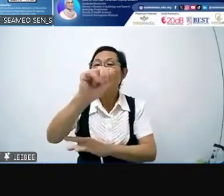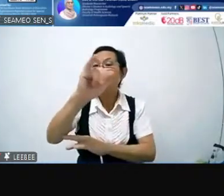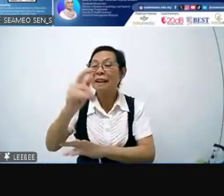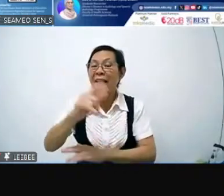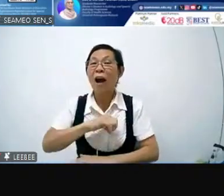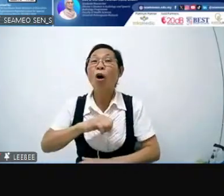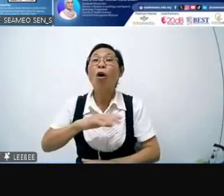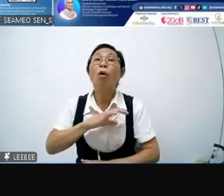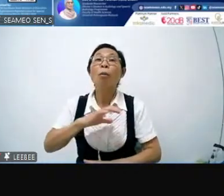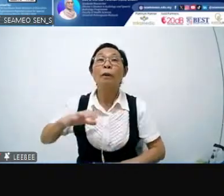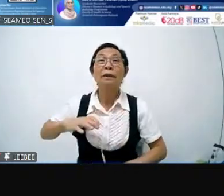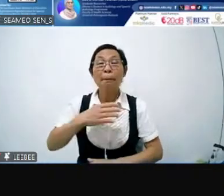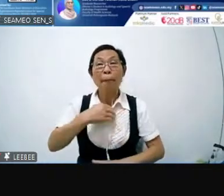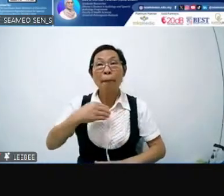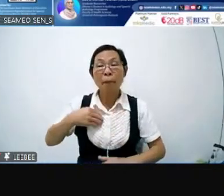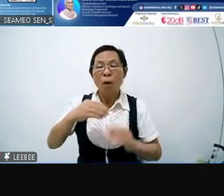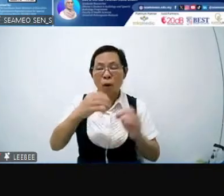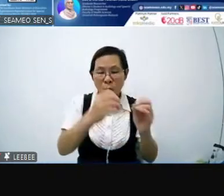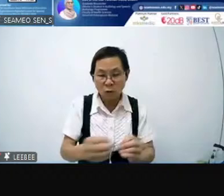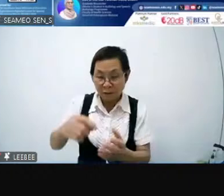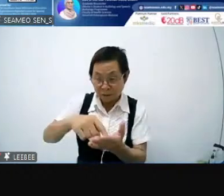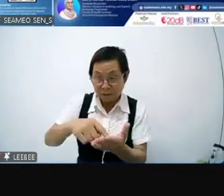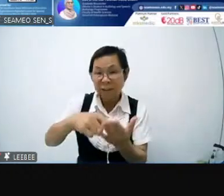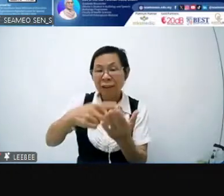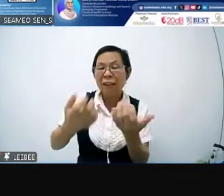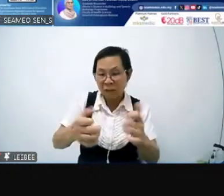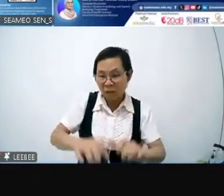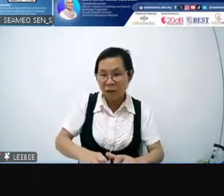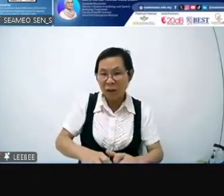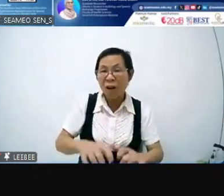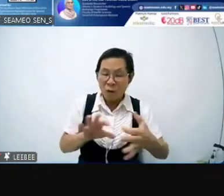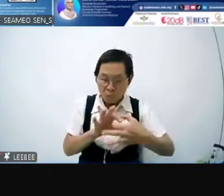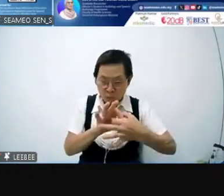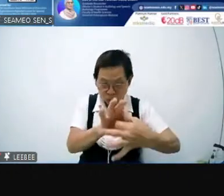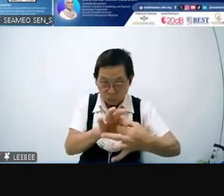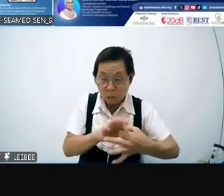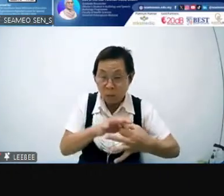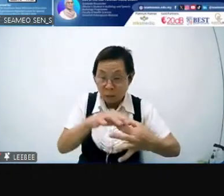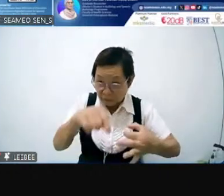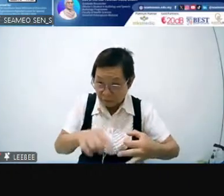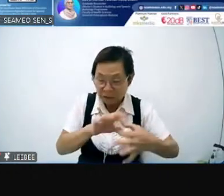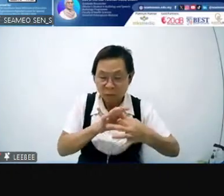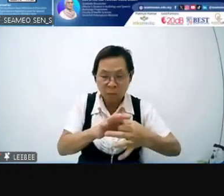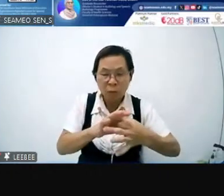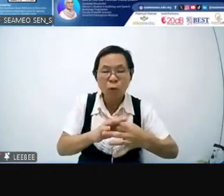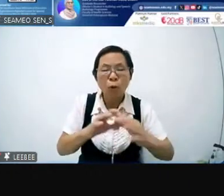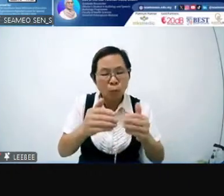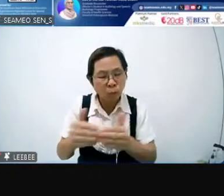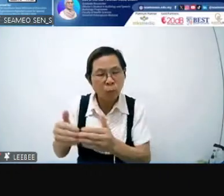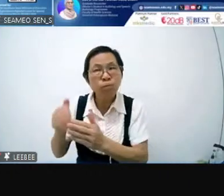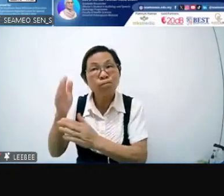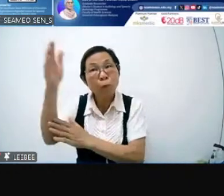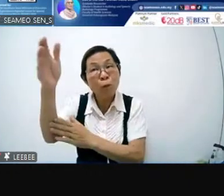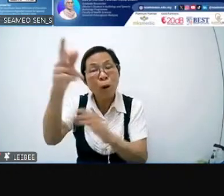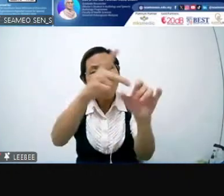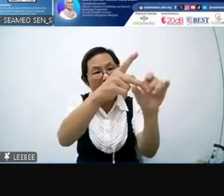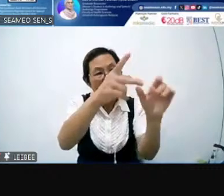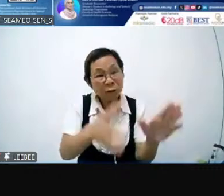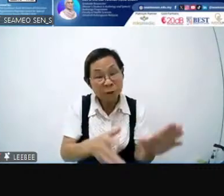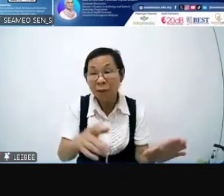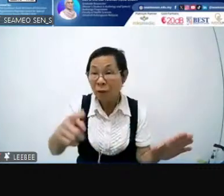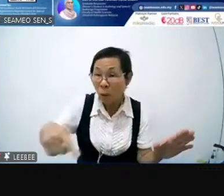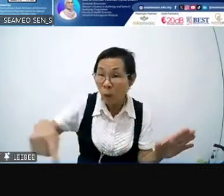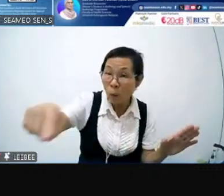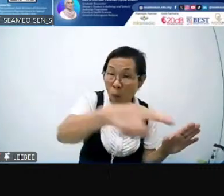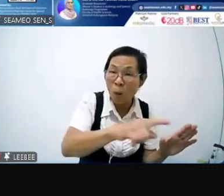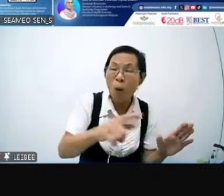organizing this event. This collaboration effort should be continued in future. To all participants, we